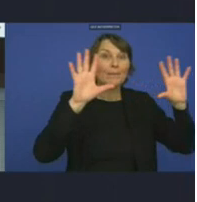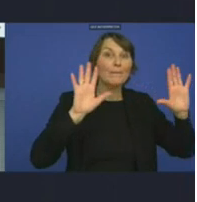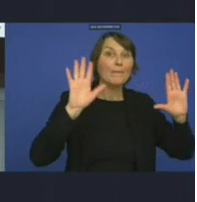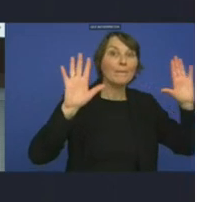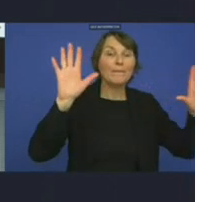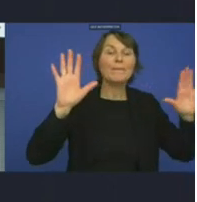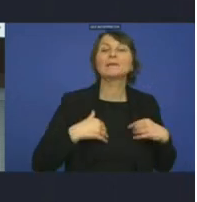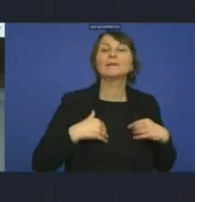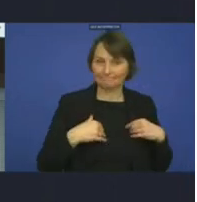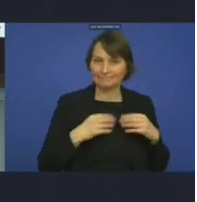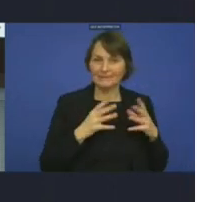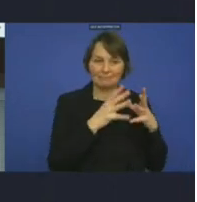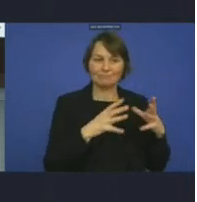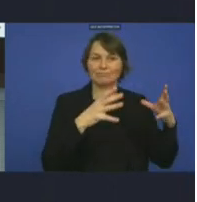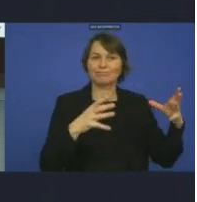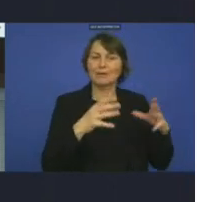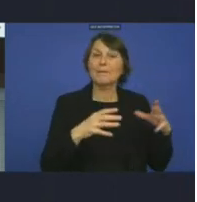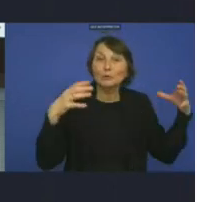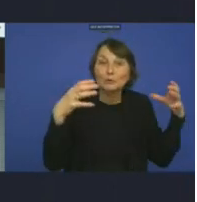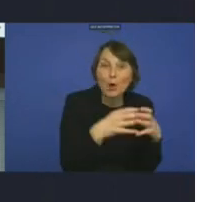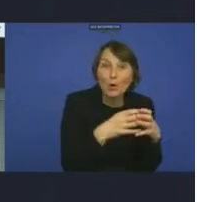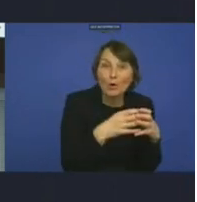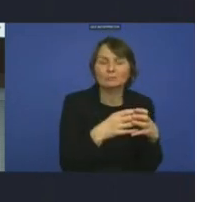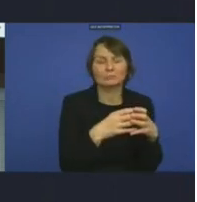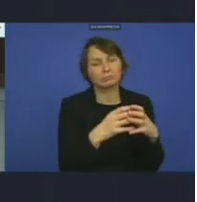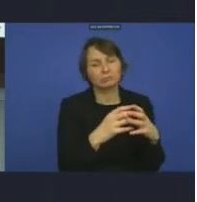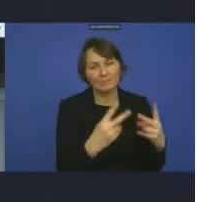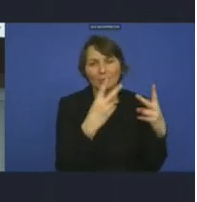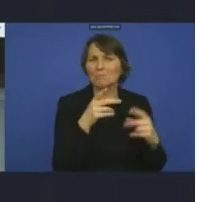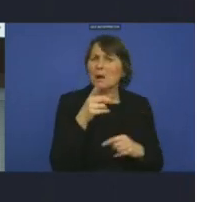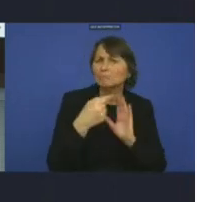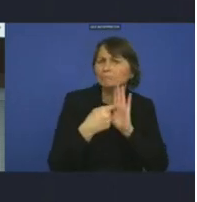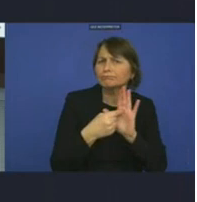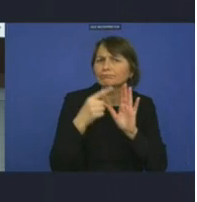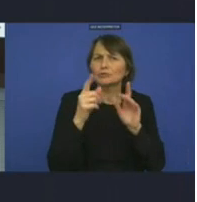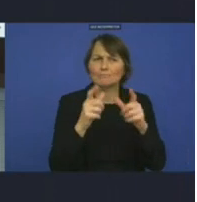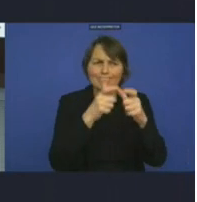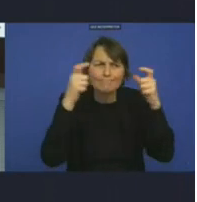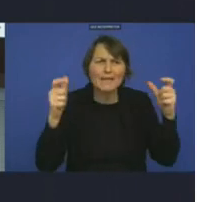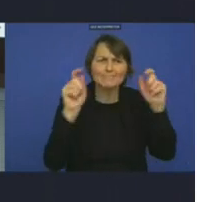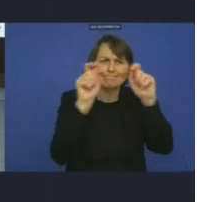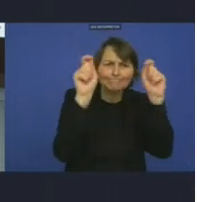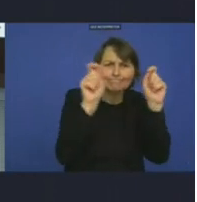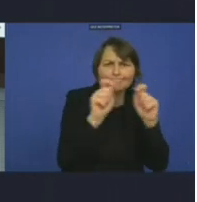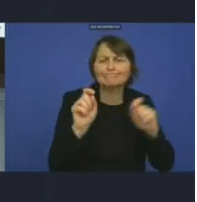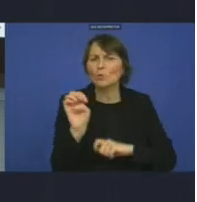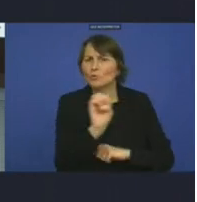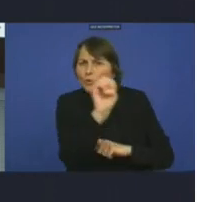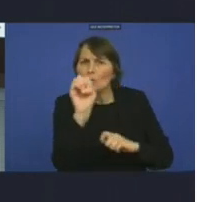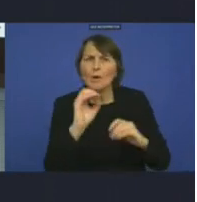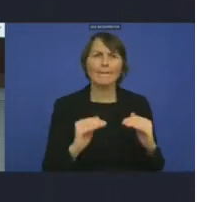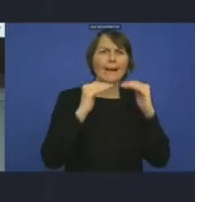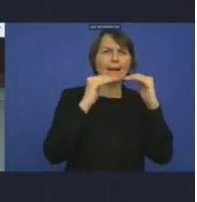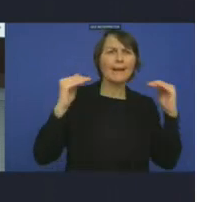important, but if you are an organization or a federation that has a national or a European level, that would be